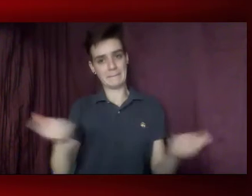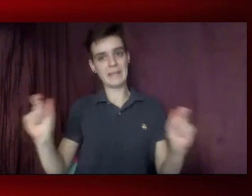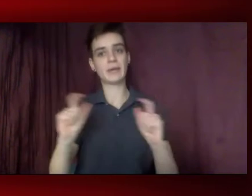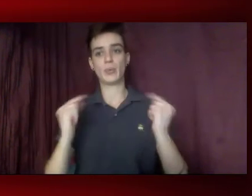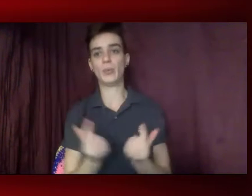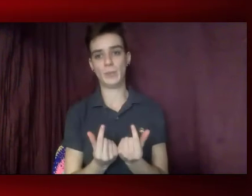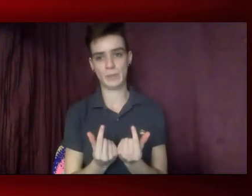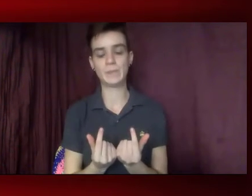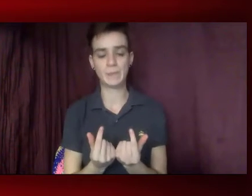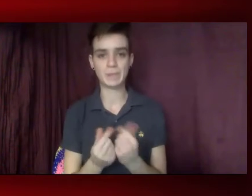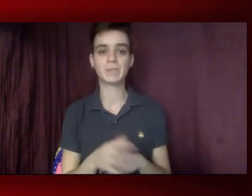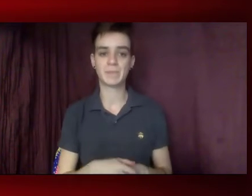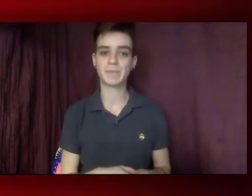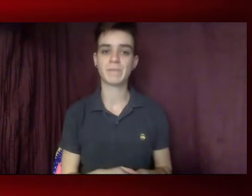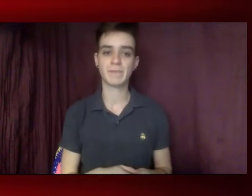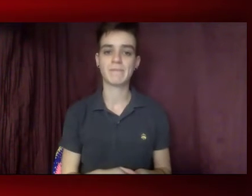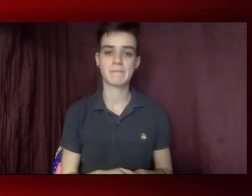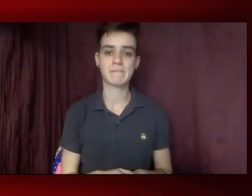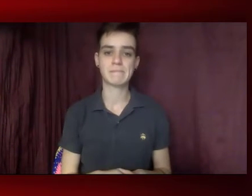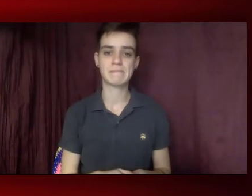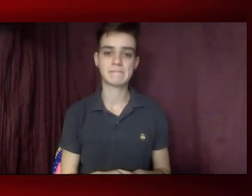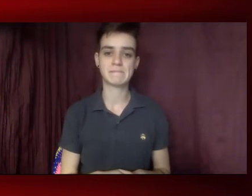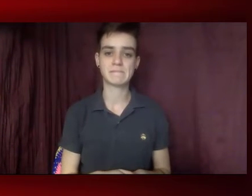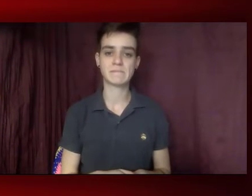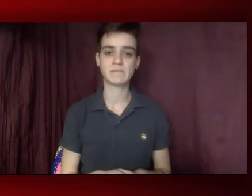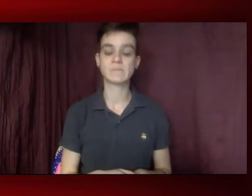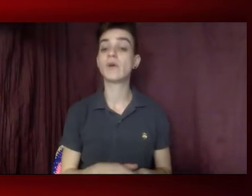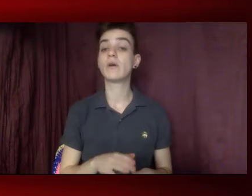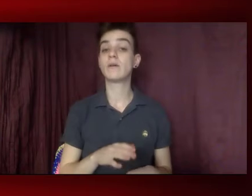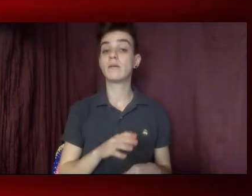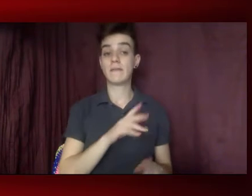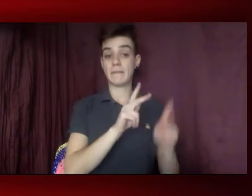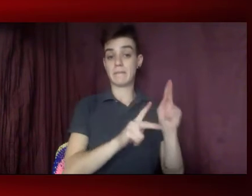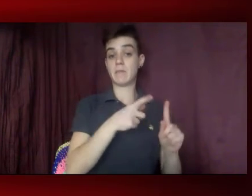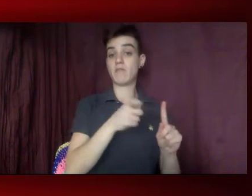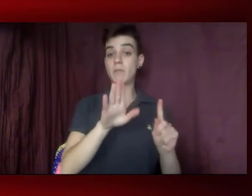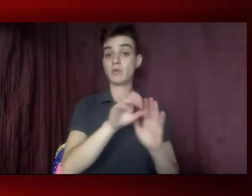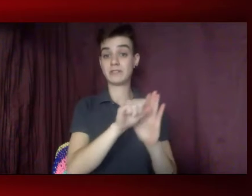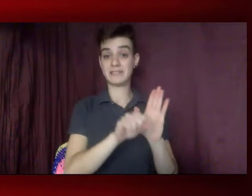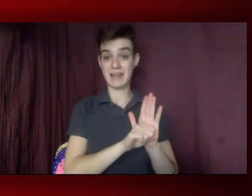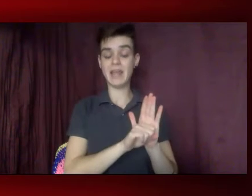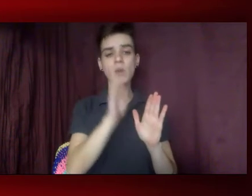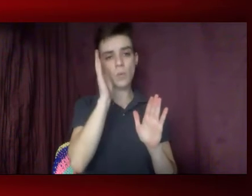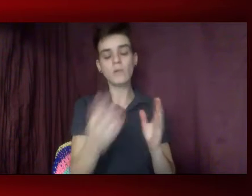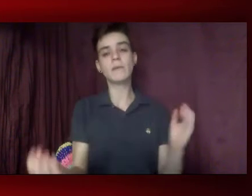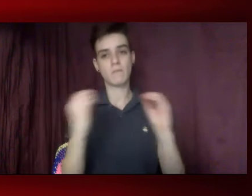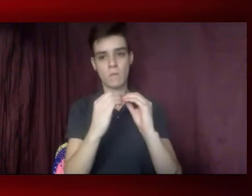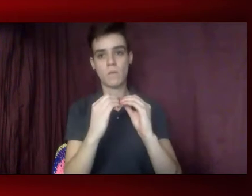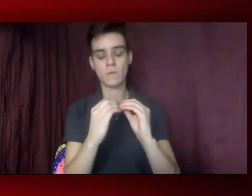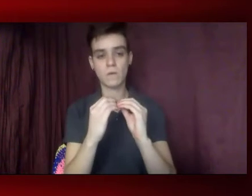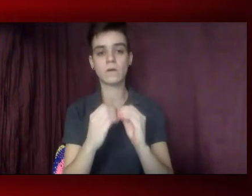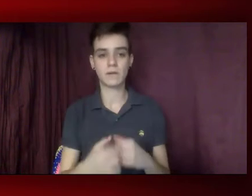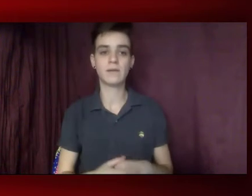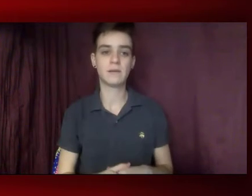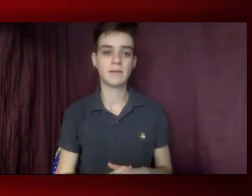So the delegation from your state will be much larger than you see on your team. The